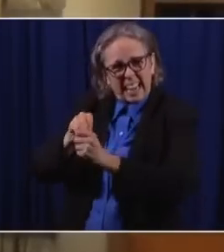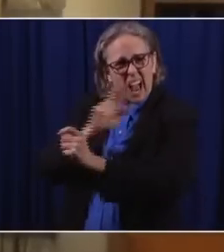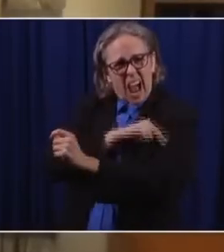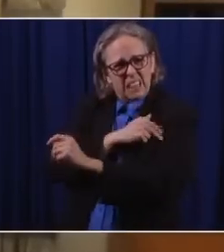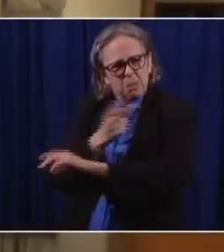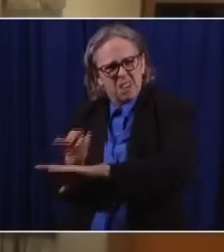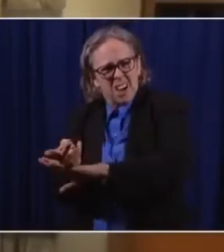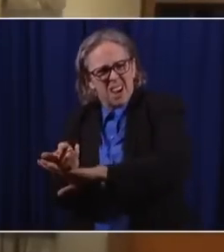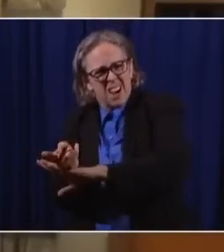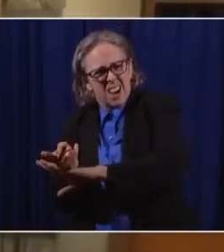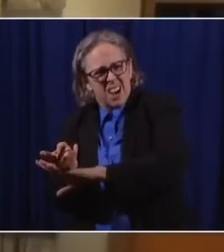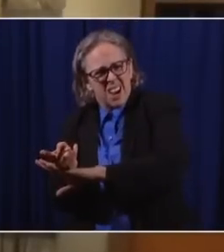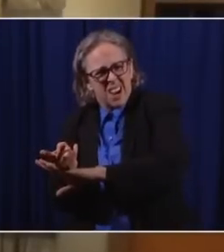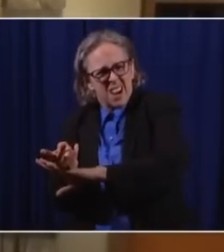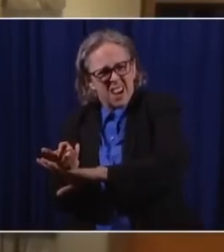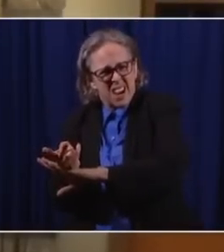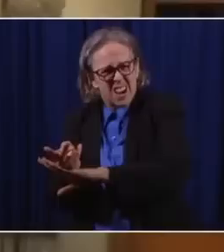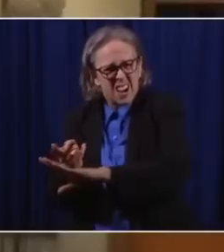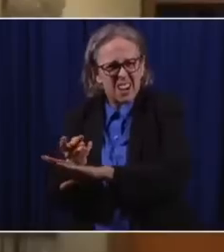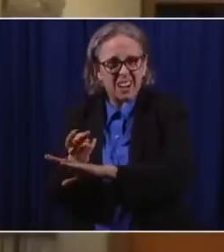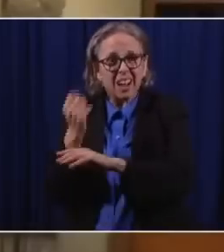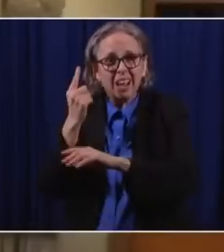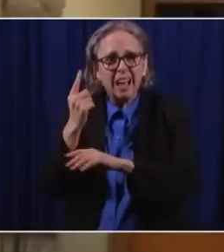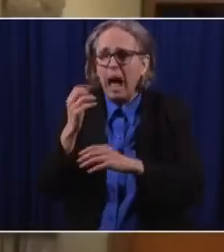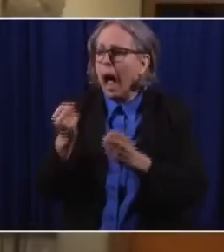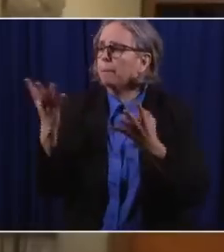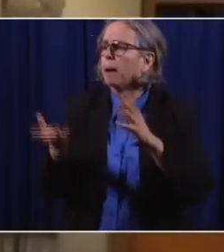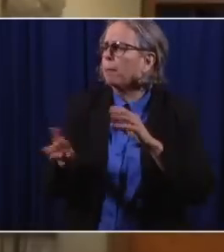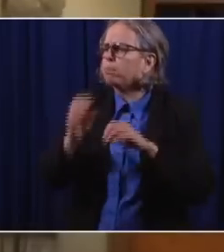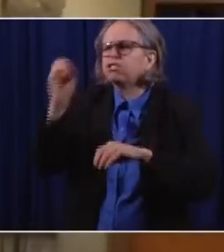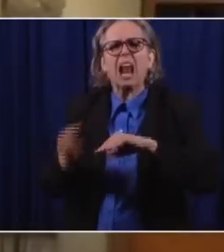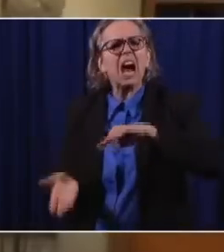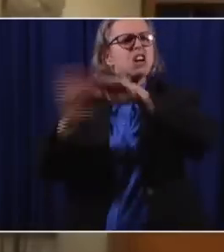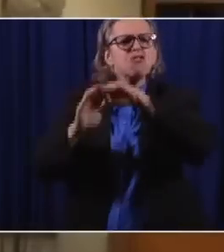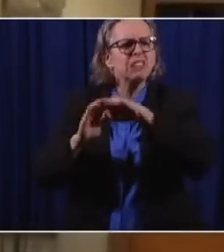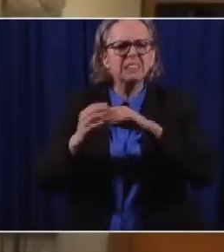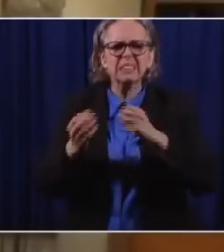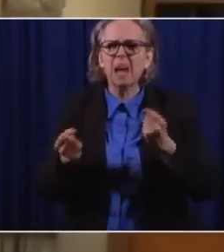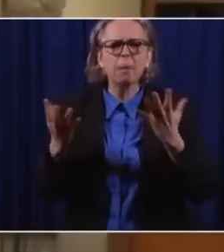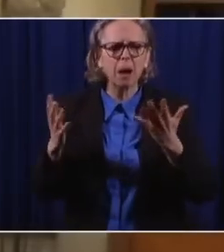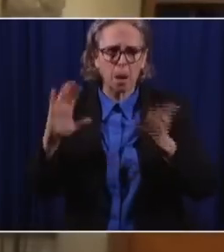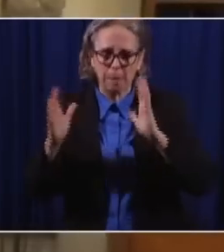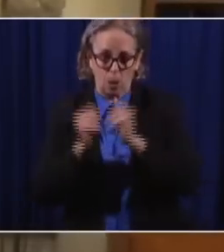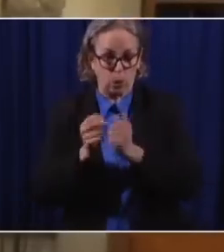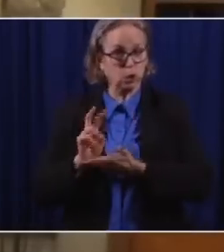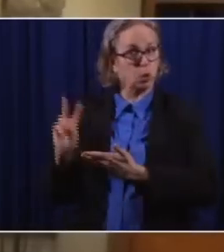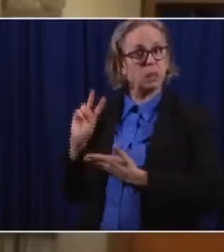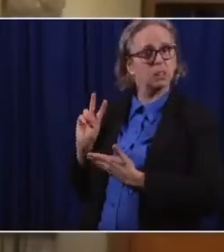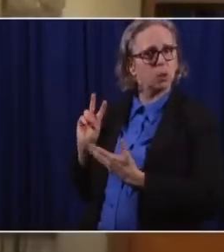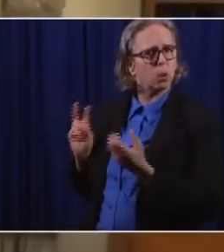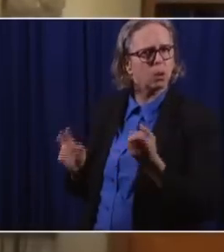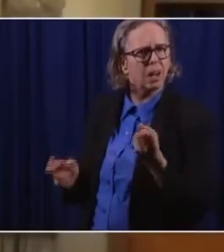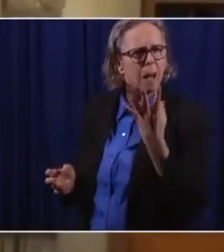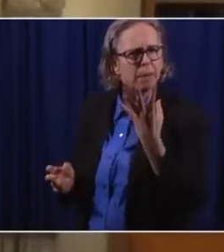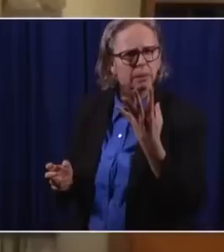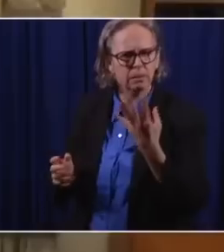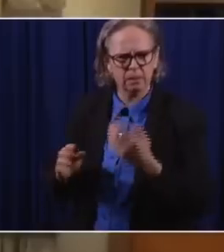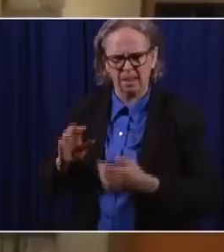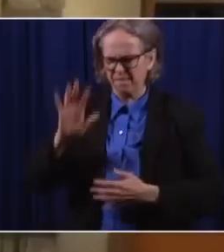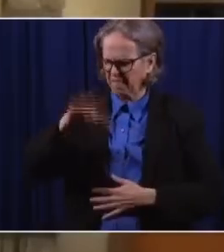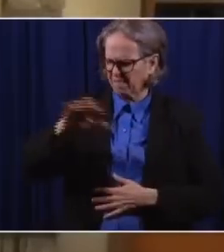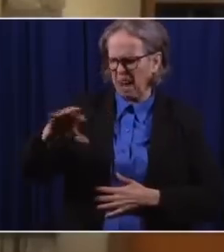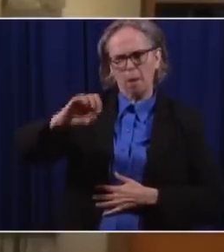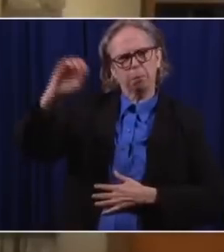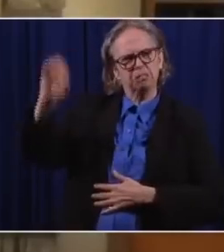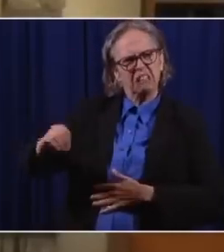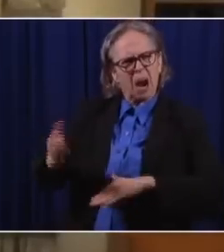is a 55% increase in hospitalized patients compared to 2 weeks ago. Again, 2,075